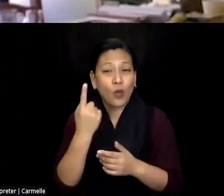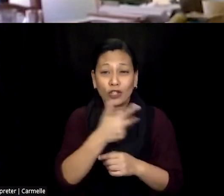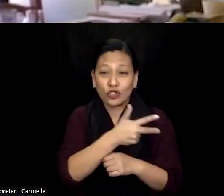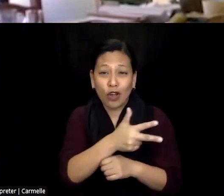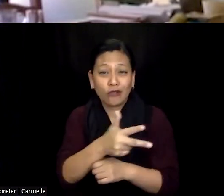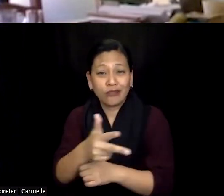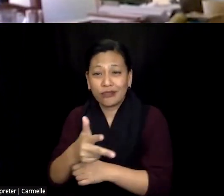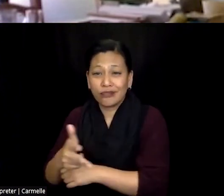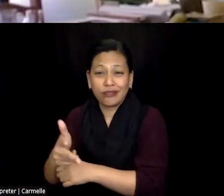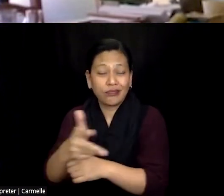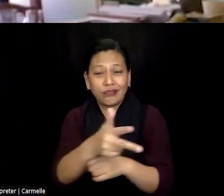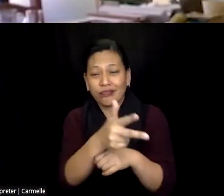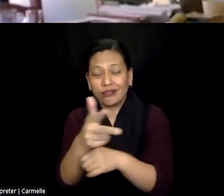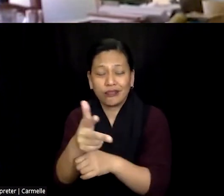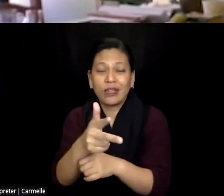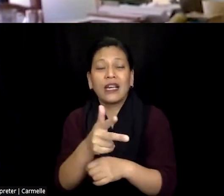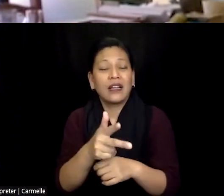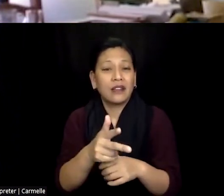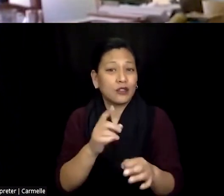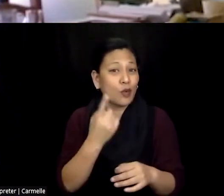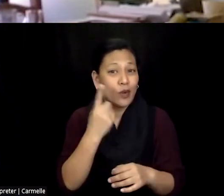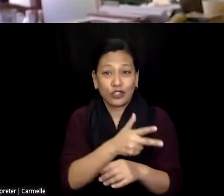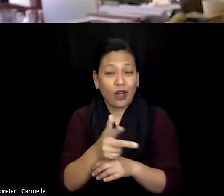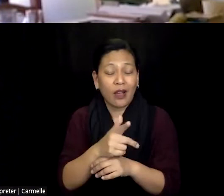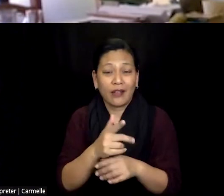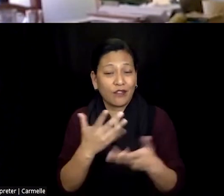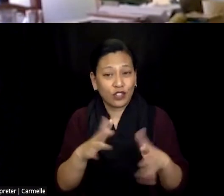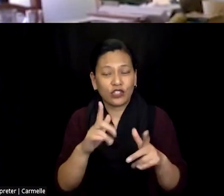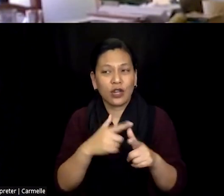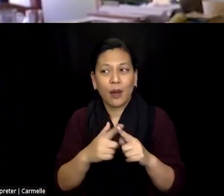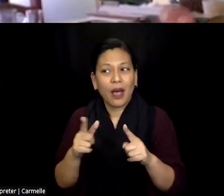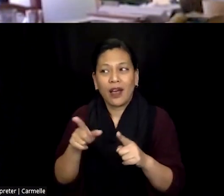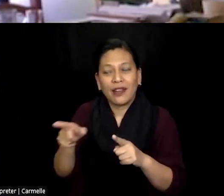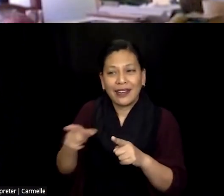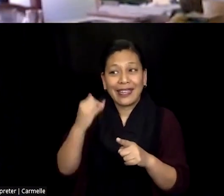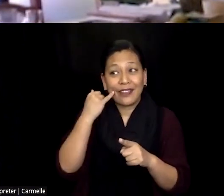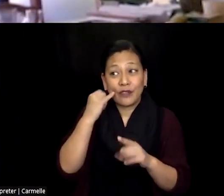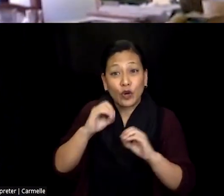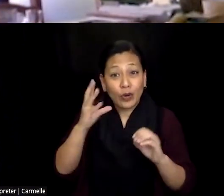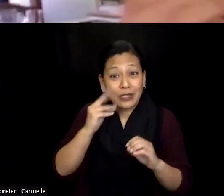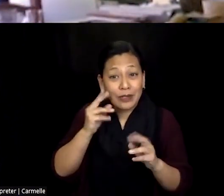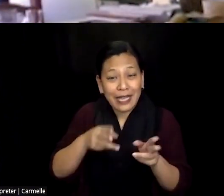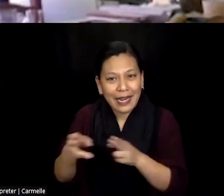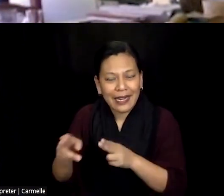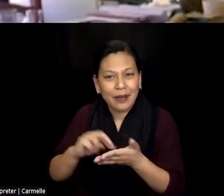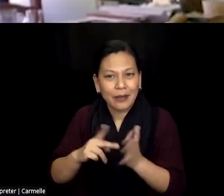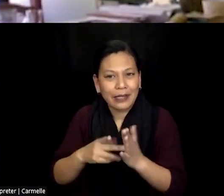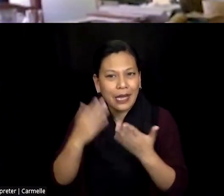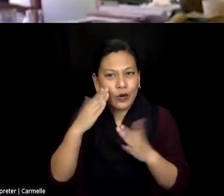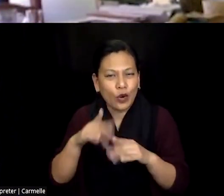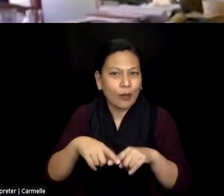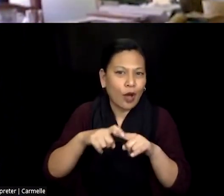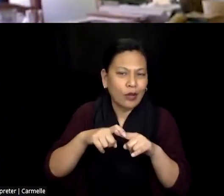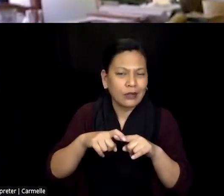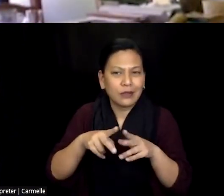But had I not spent 10 years being an editor, I wouldn't have known how long the gaps should be between conversations and between things coming